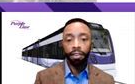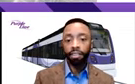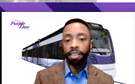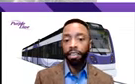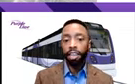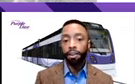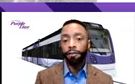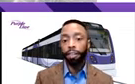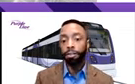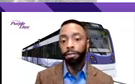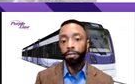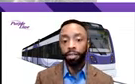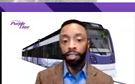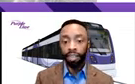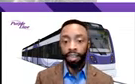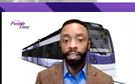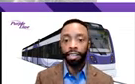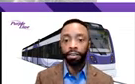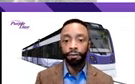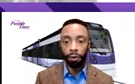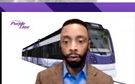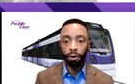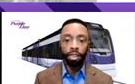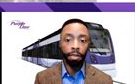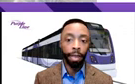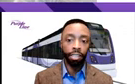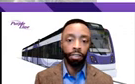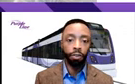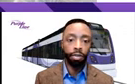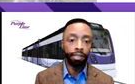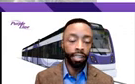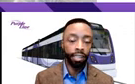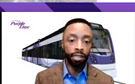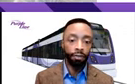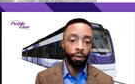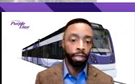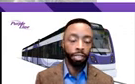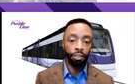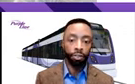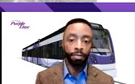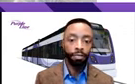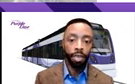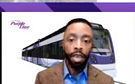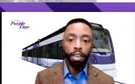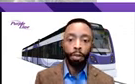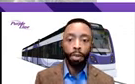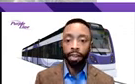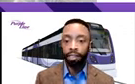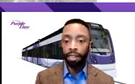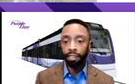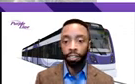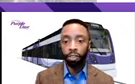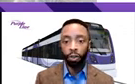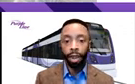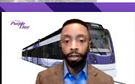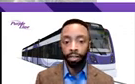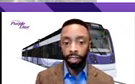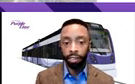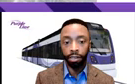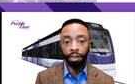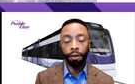The graphics seen here feature design details for the Manchester Place station from Plymouth Street. The parking lots